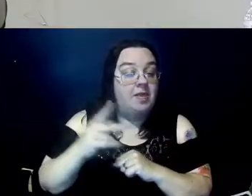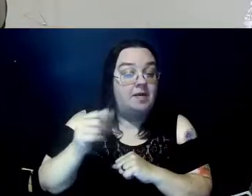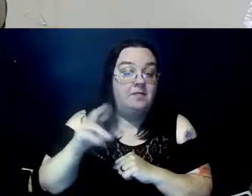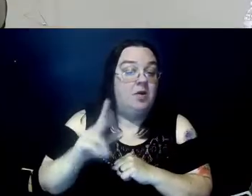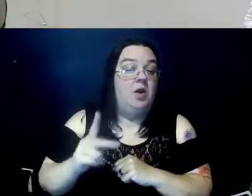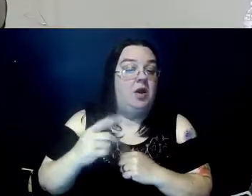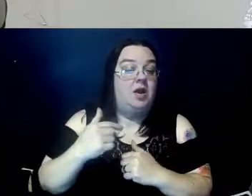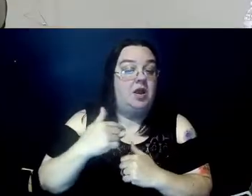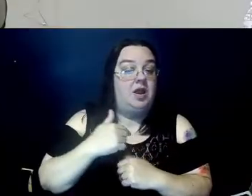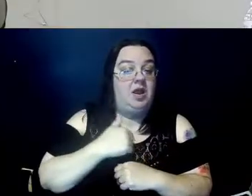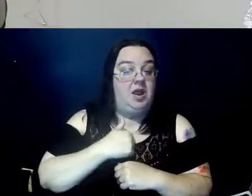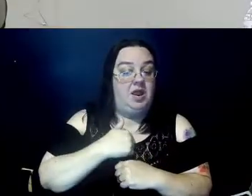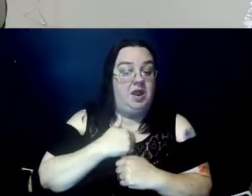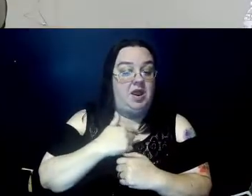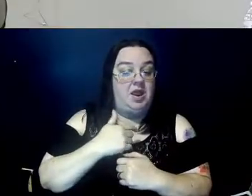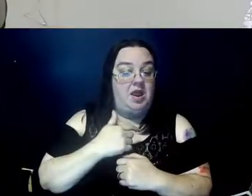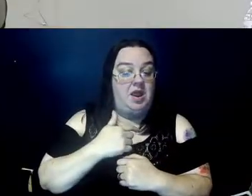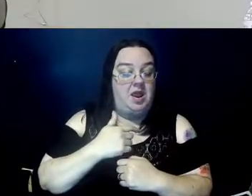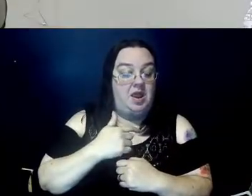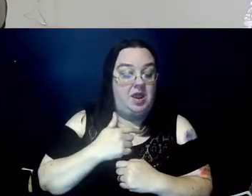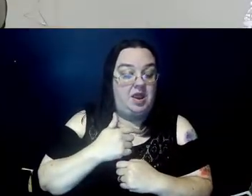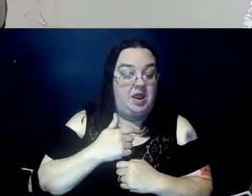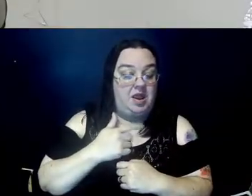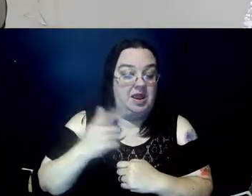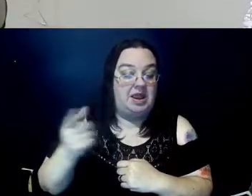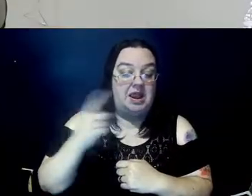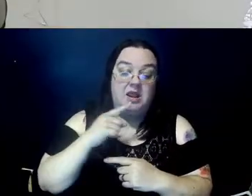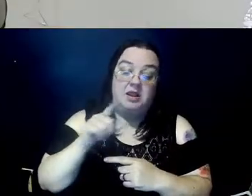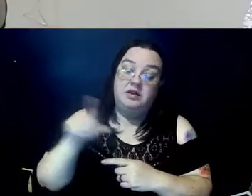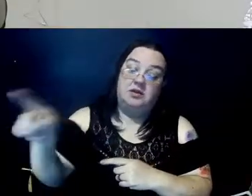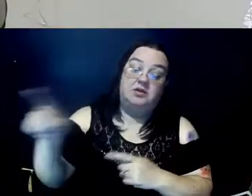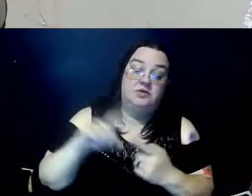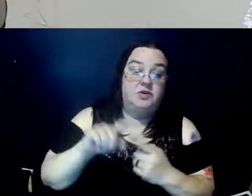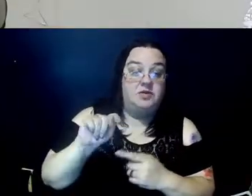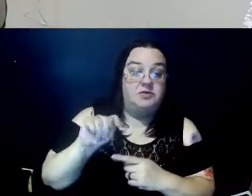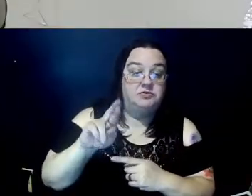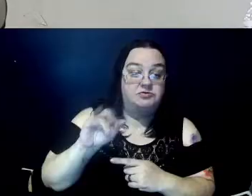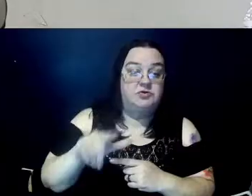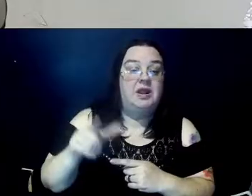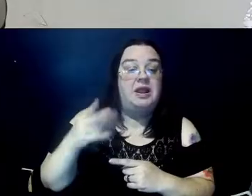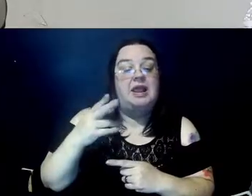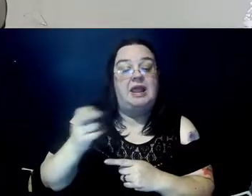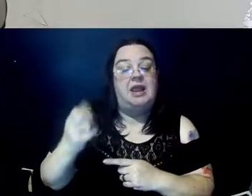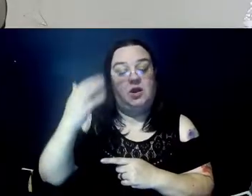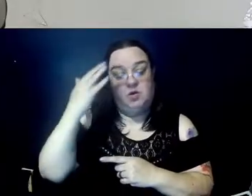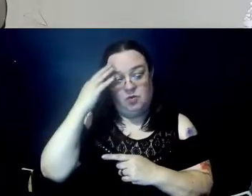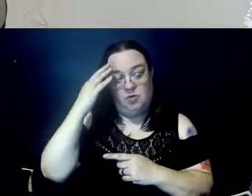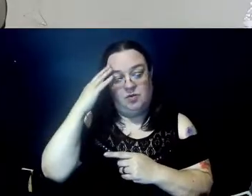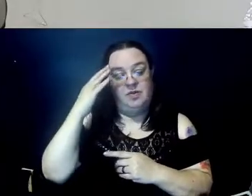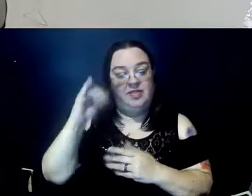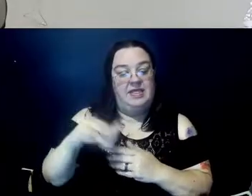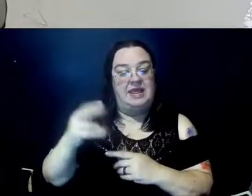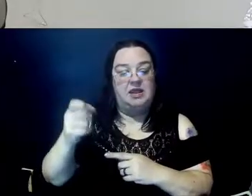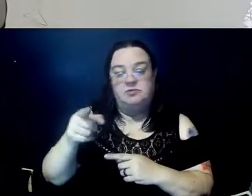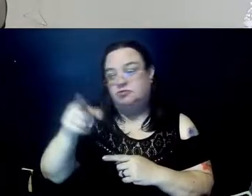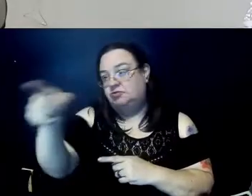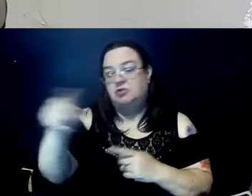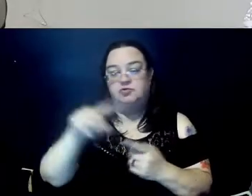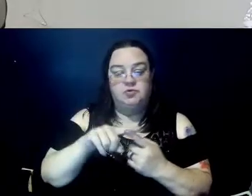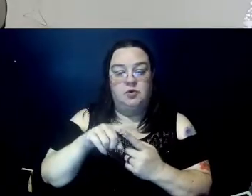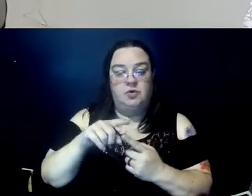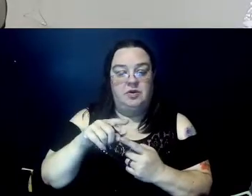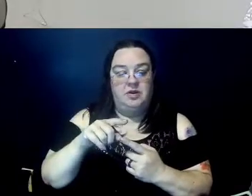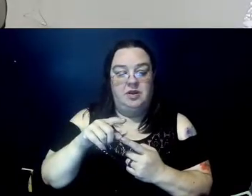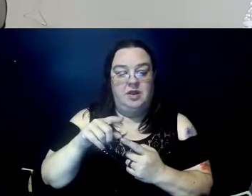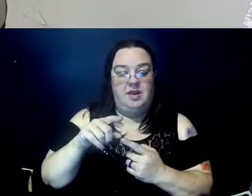I dare say, he gestured over toward the trail, and I dare say he knew that he was gesturing towards private lots, not